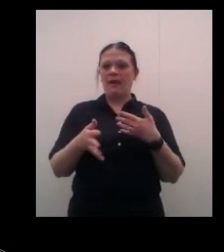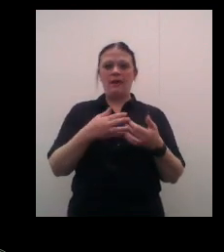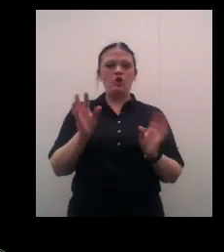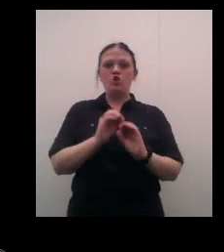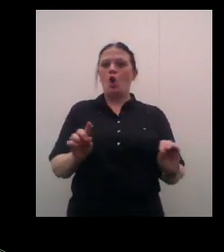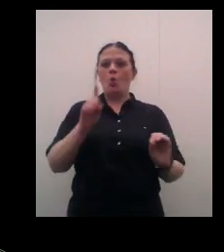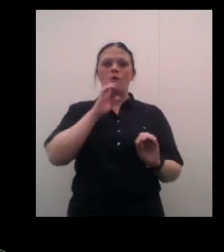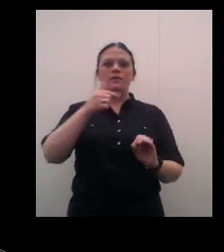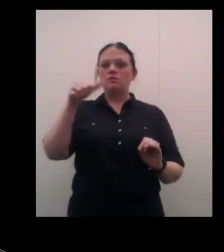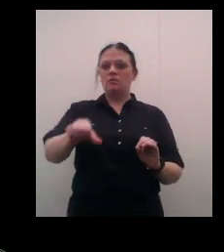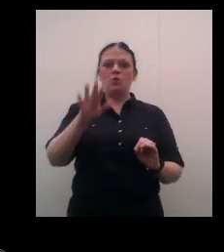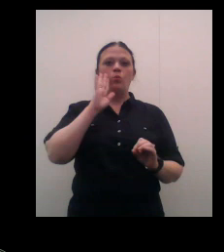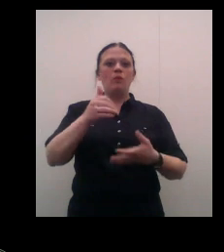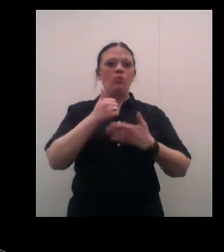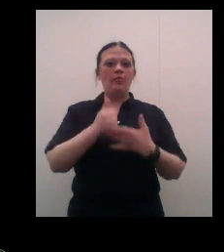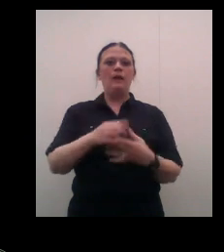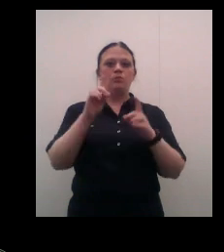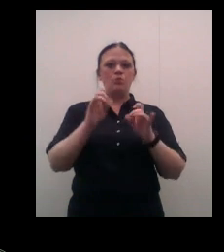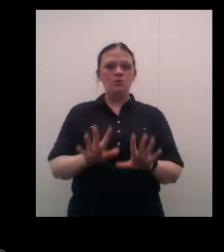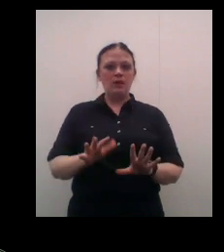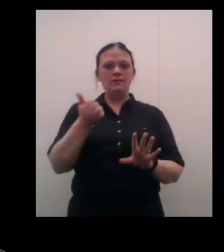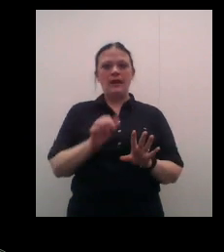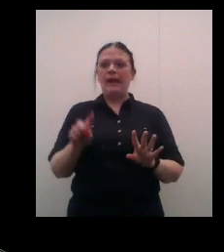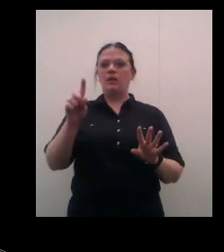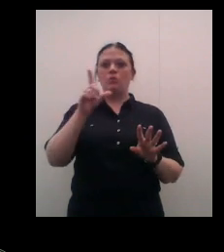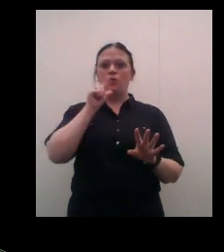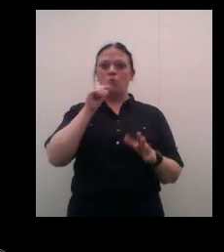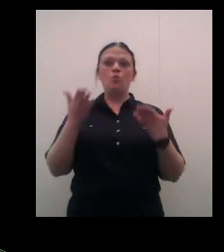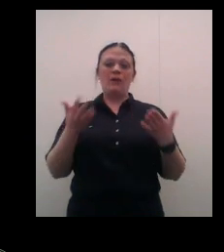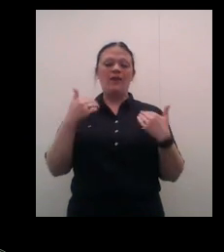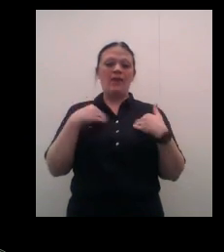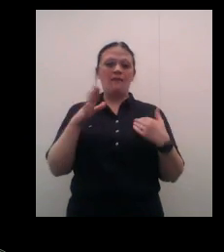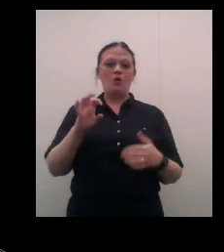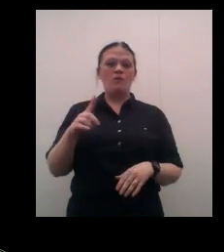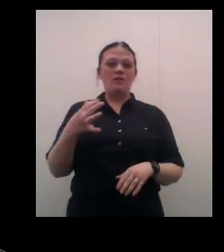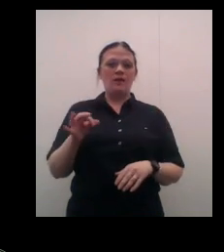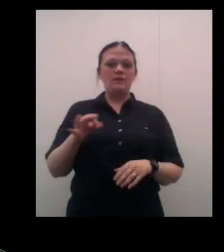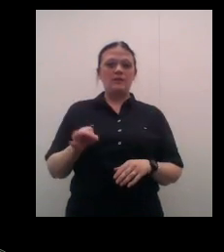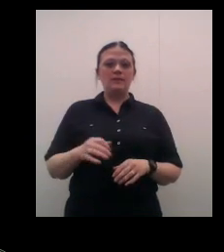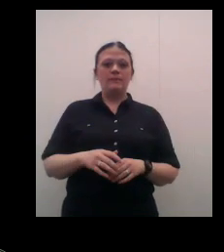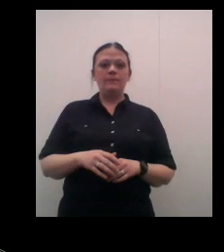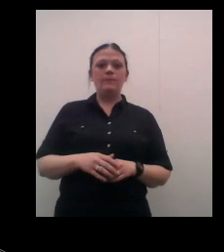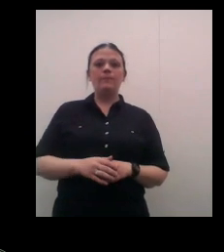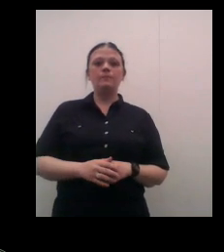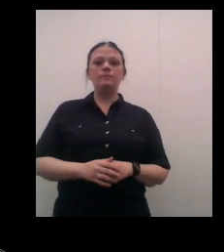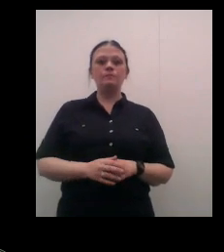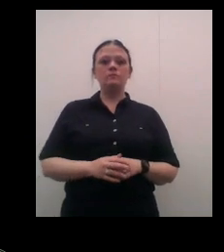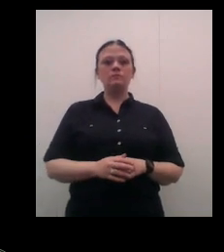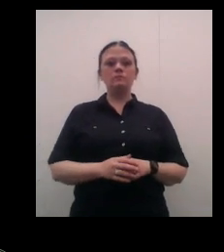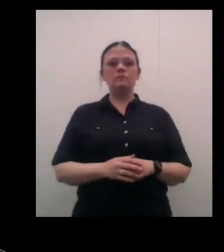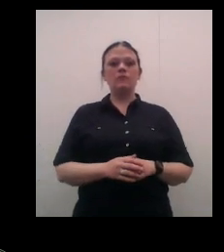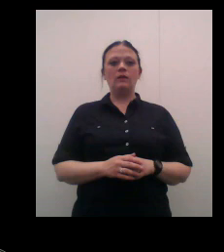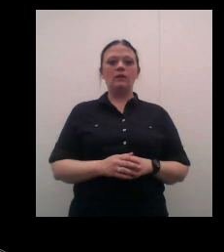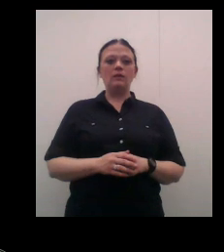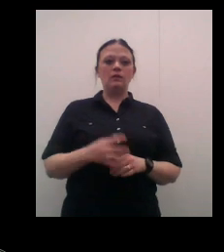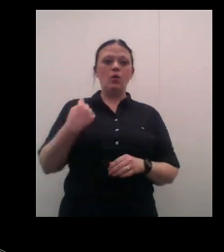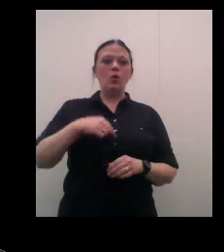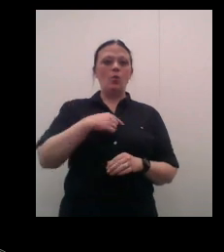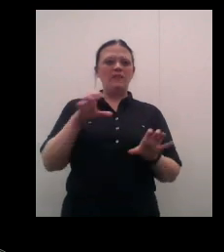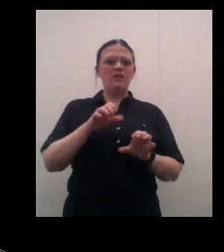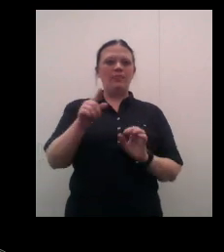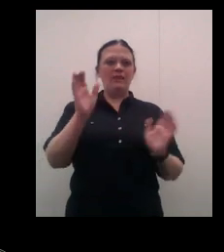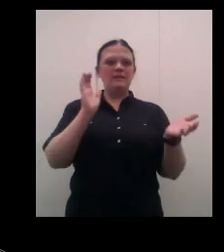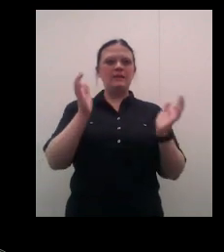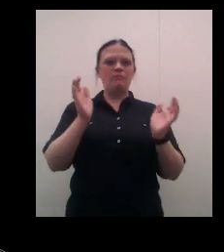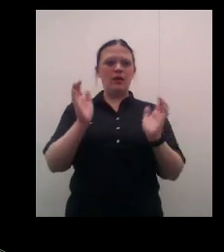that we're here to help and test those that may have the COVID-19. Comparison, once again, we've done this comparison the last few weeks